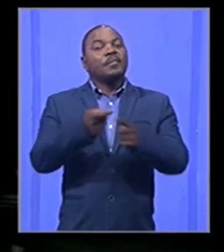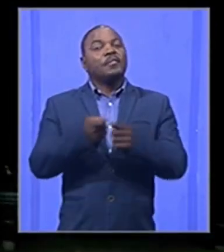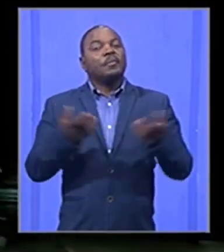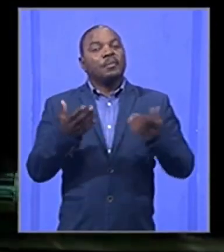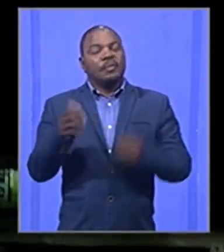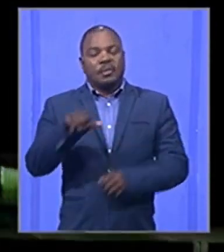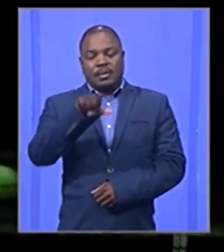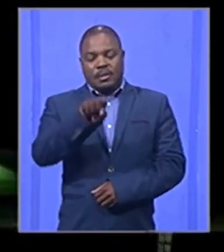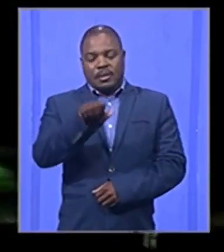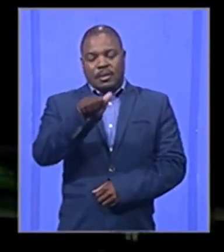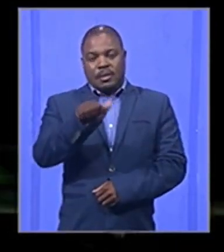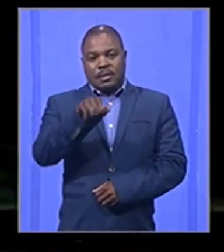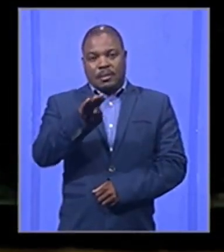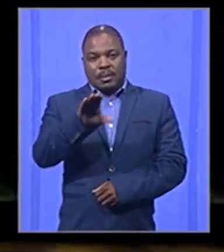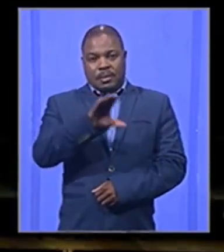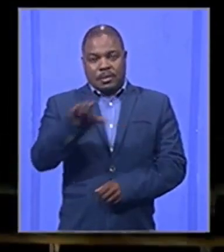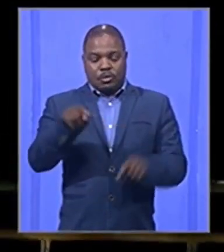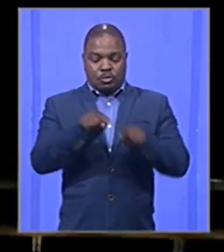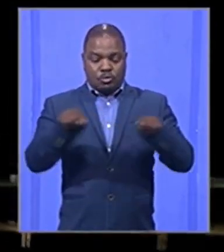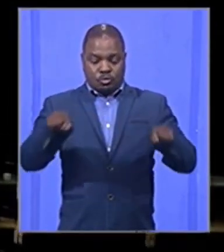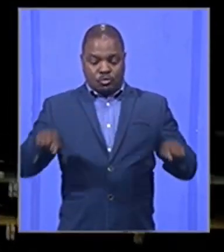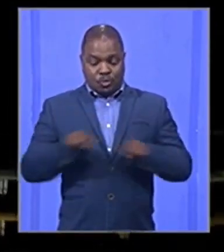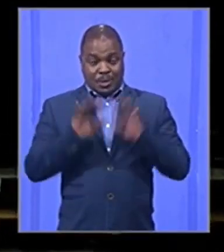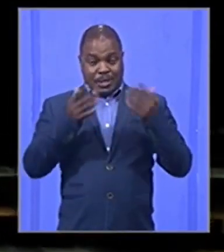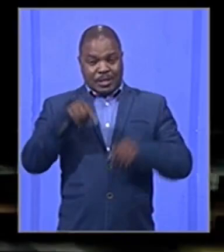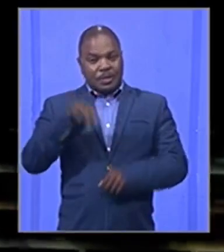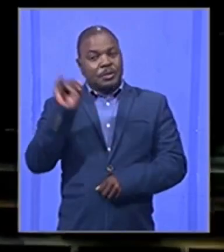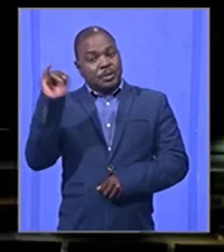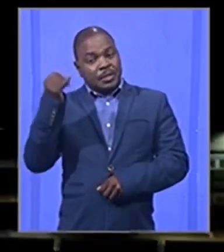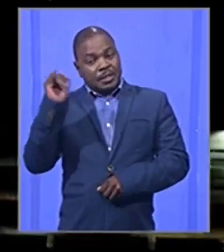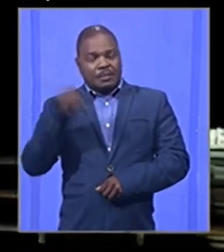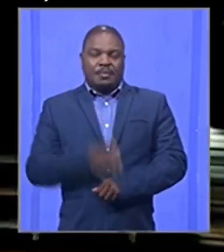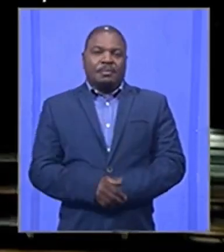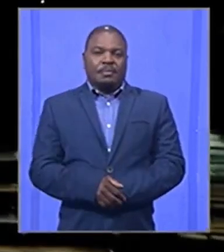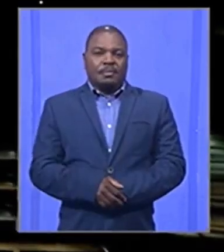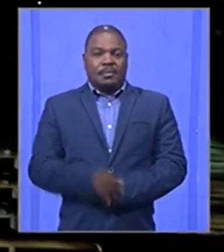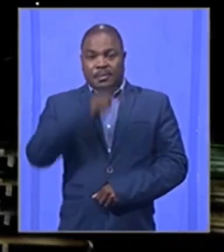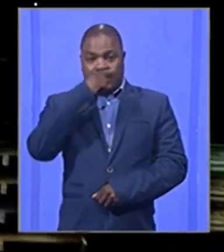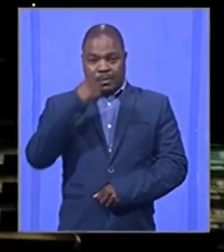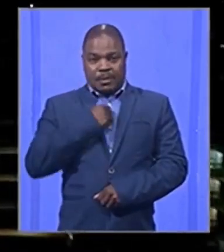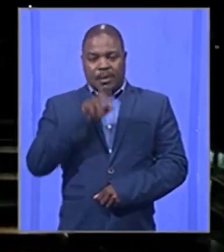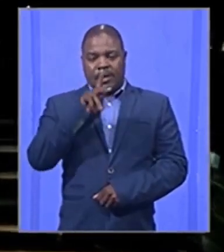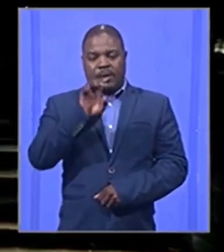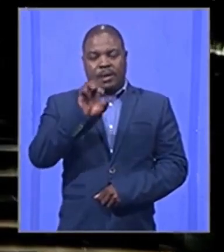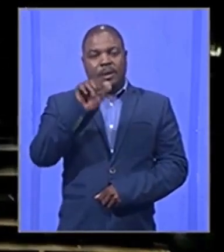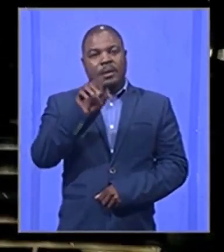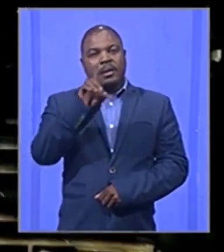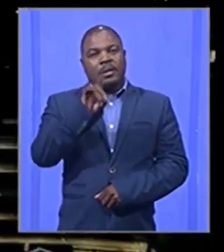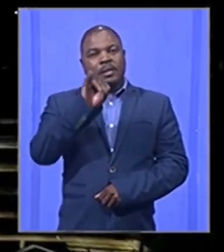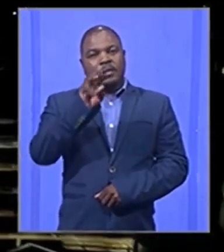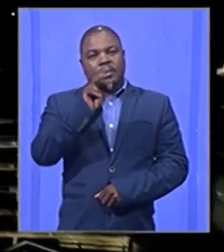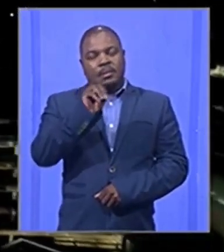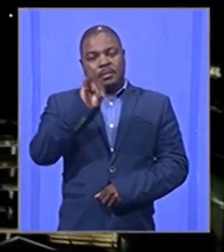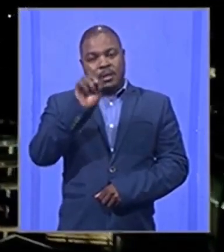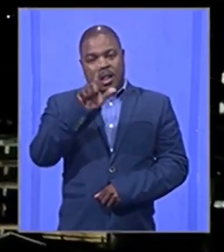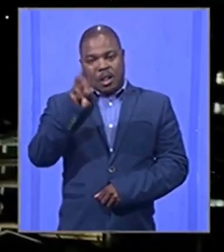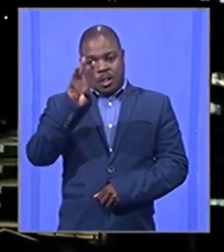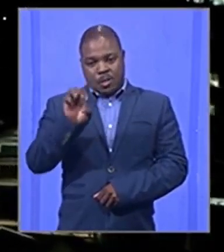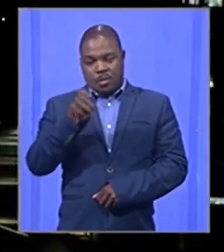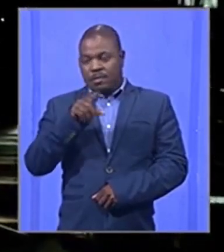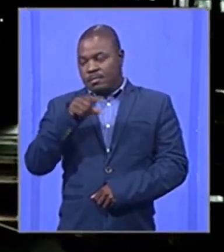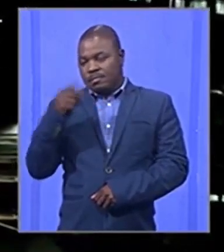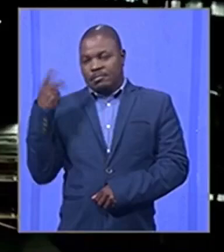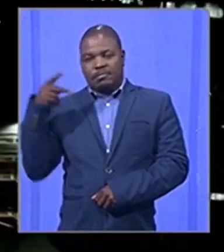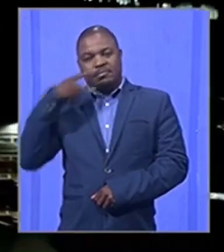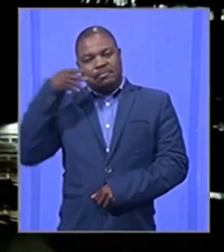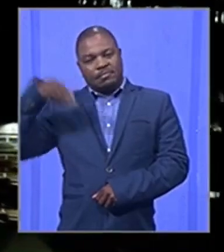Tlhamalalo go tswa mo SABC Studio 10 Auckland Park, Johannesburg. Ke nna ke Adimilo Malusi mme ke na le Augustine Letlalo.